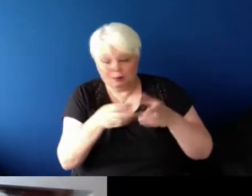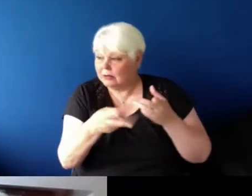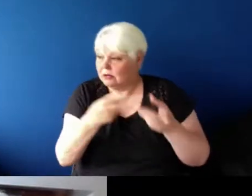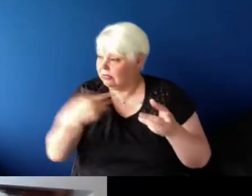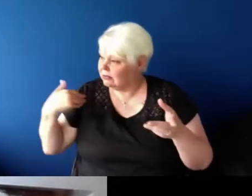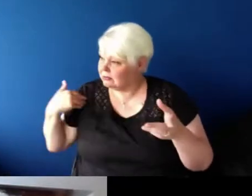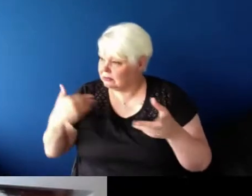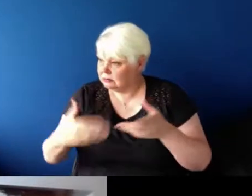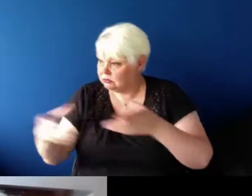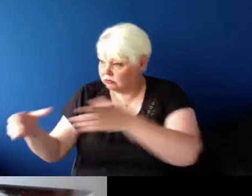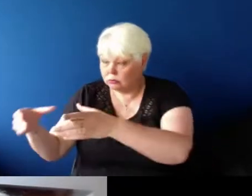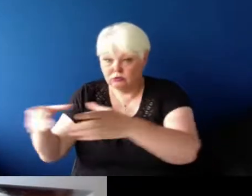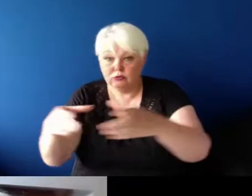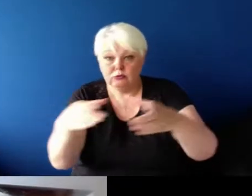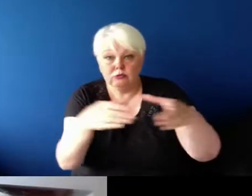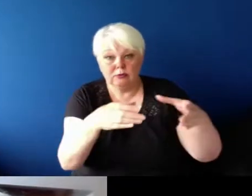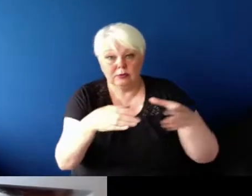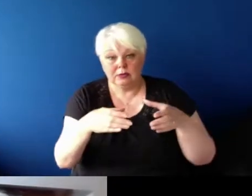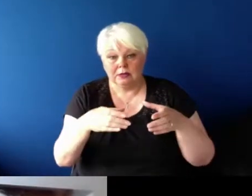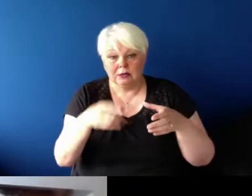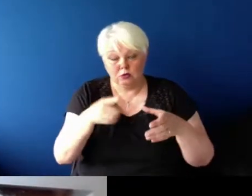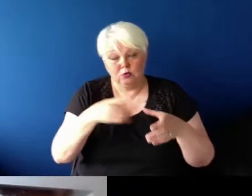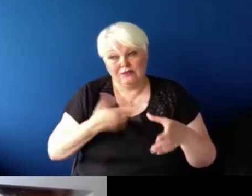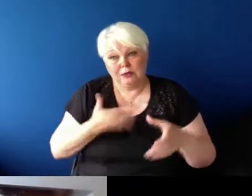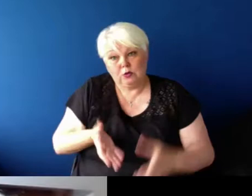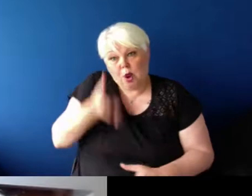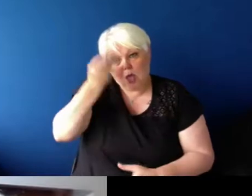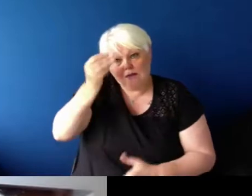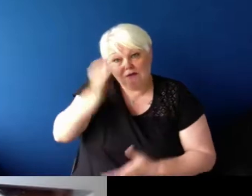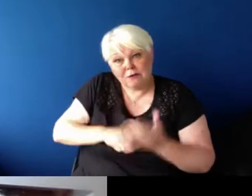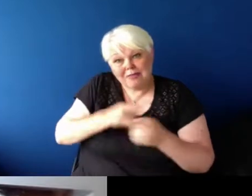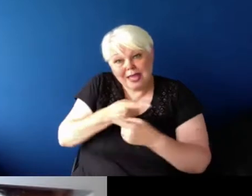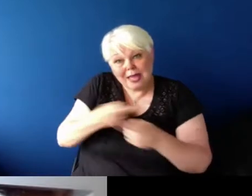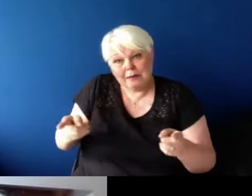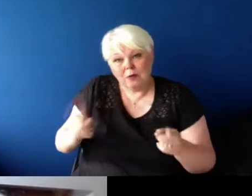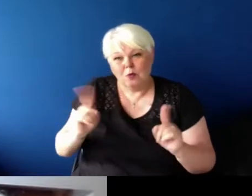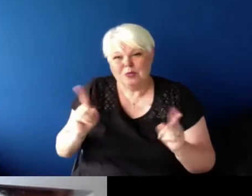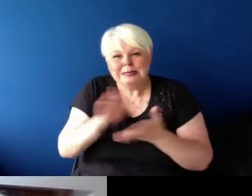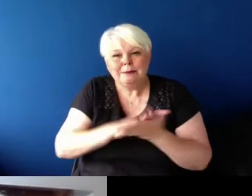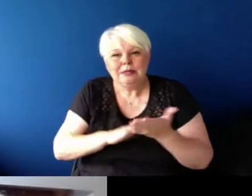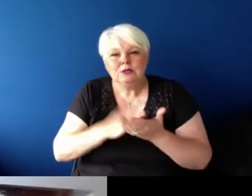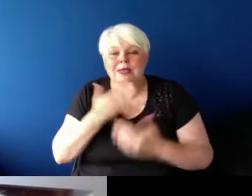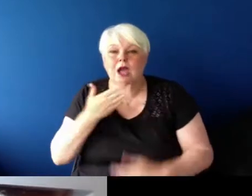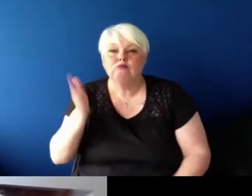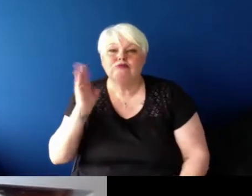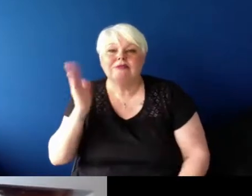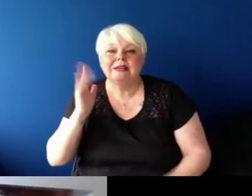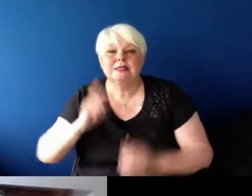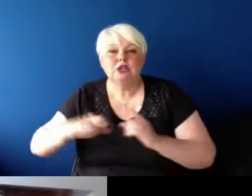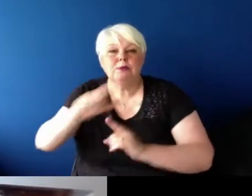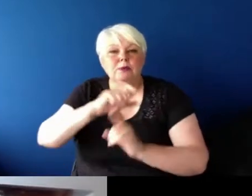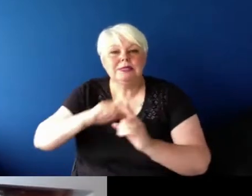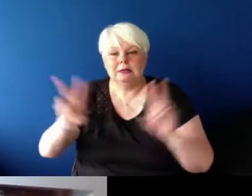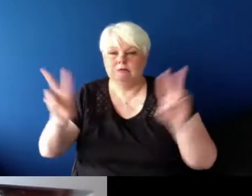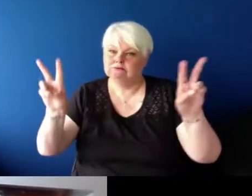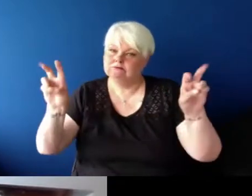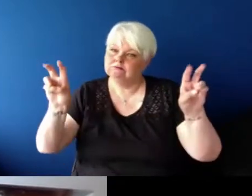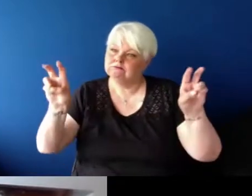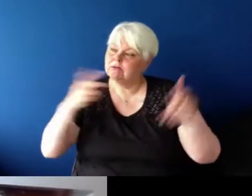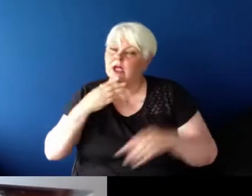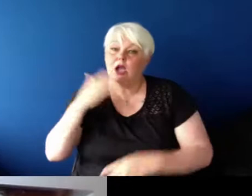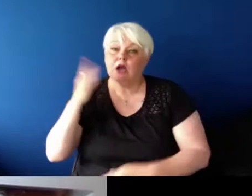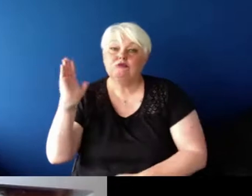since taught you so much about what it means to be a prophetic community. So what does a prophetic community